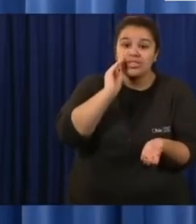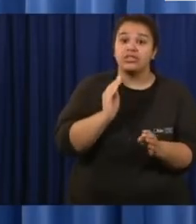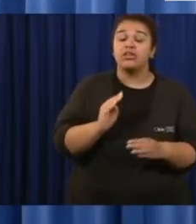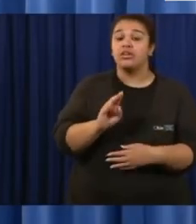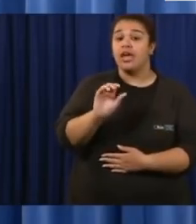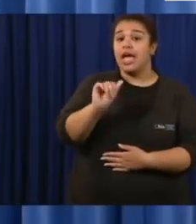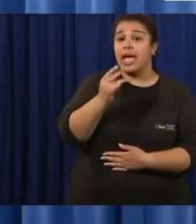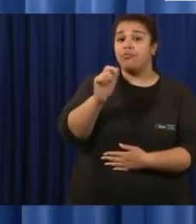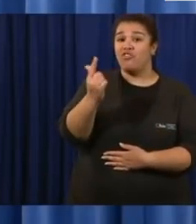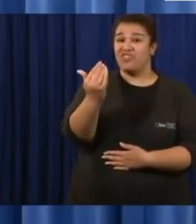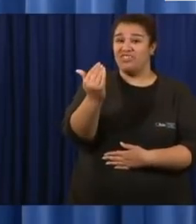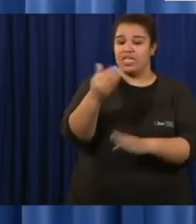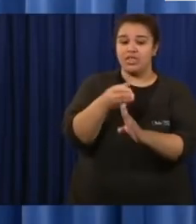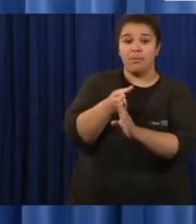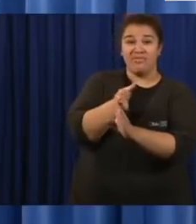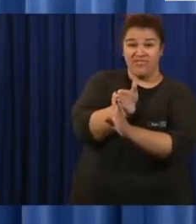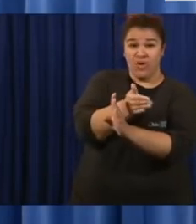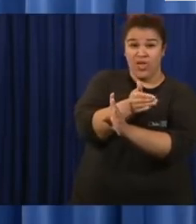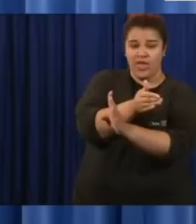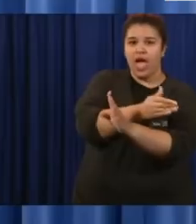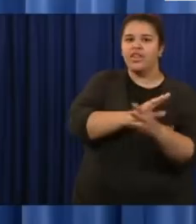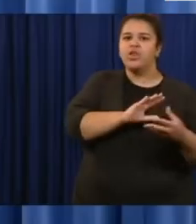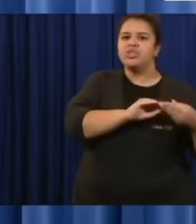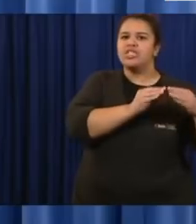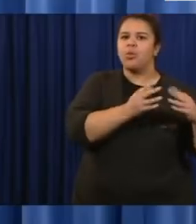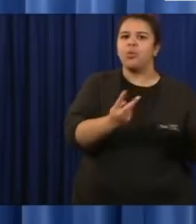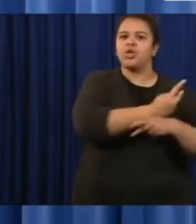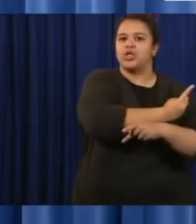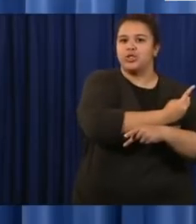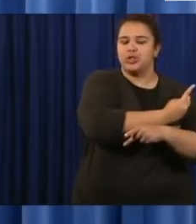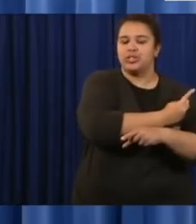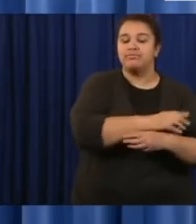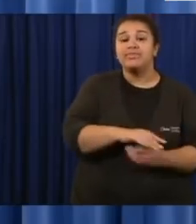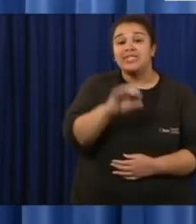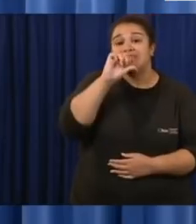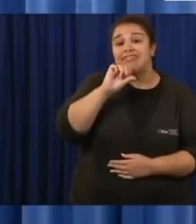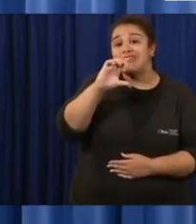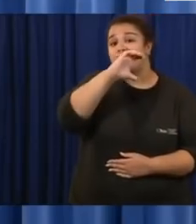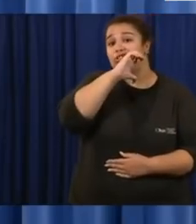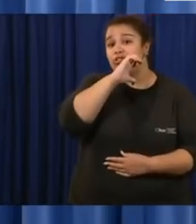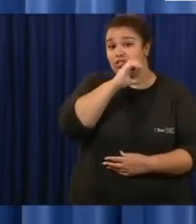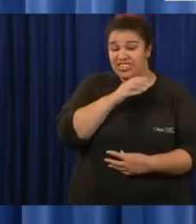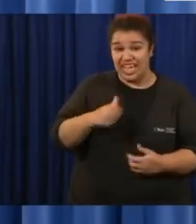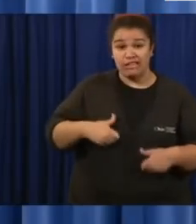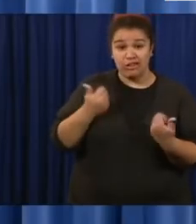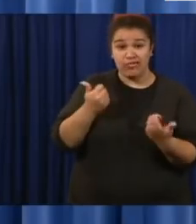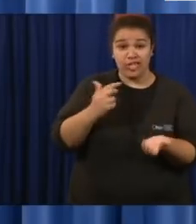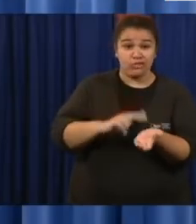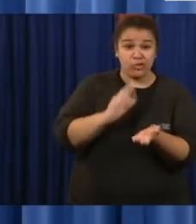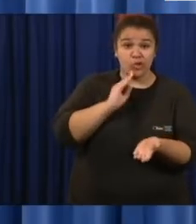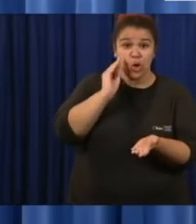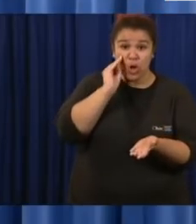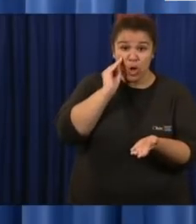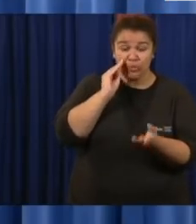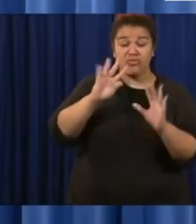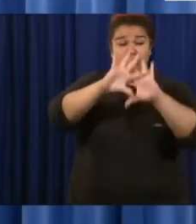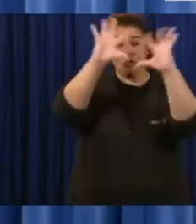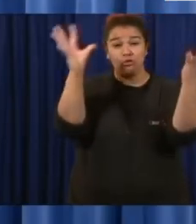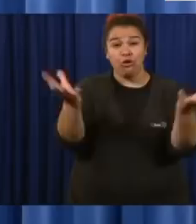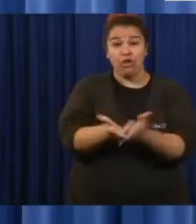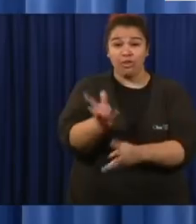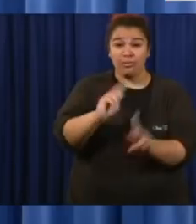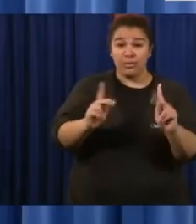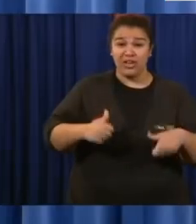even larger. Seniors in congregate settings account for less than 1% of our population, but yet are overwhelmingly the